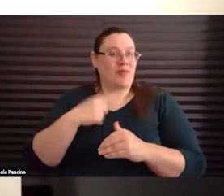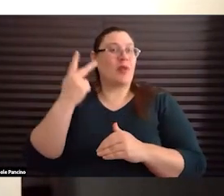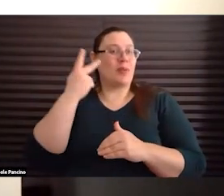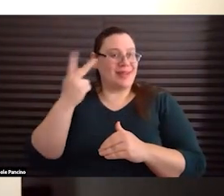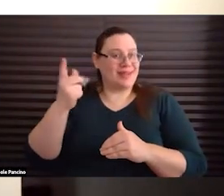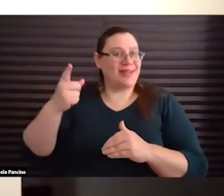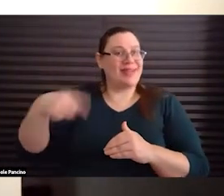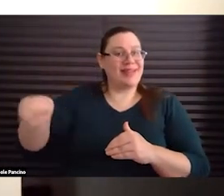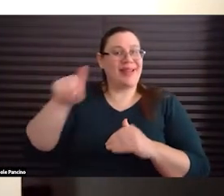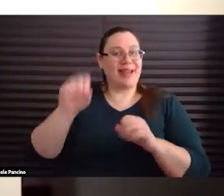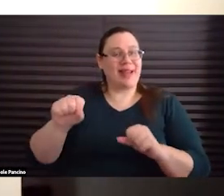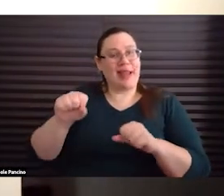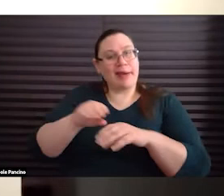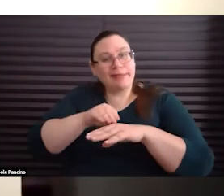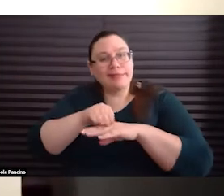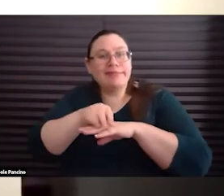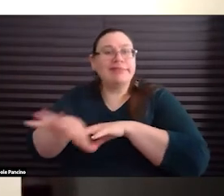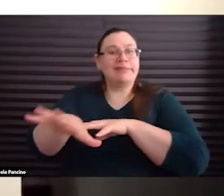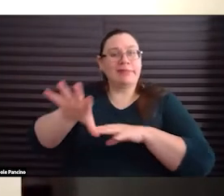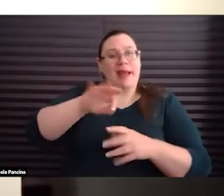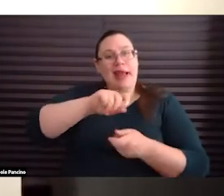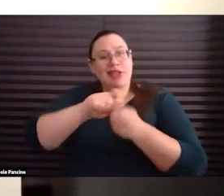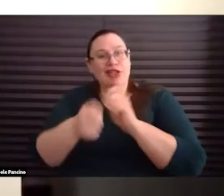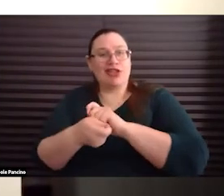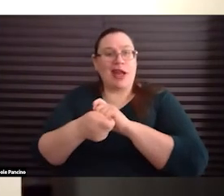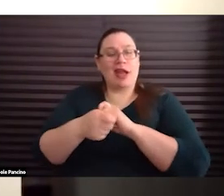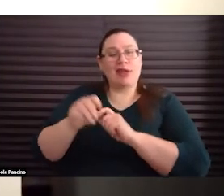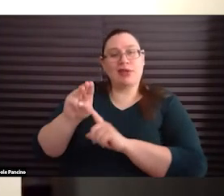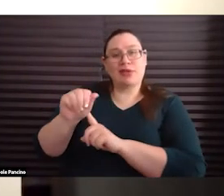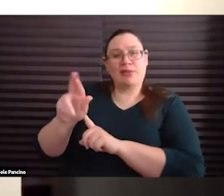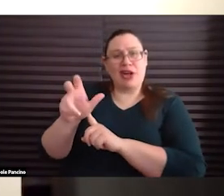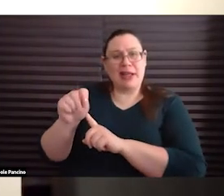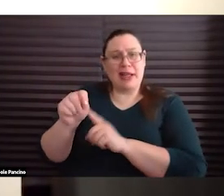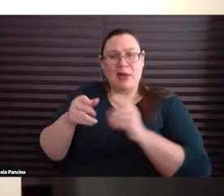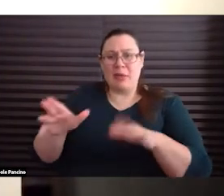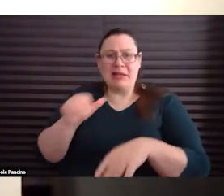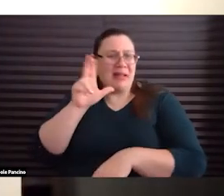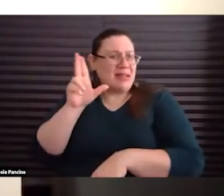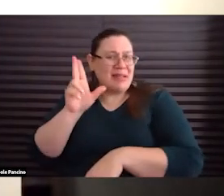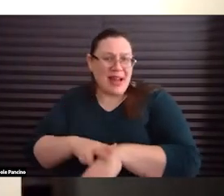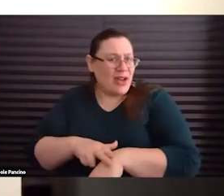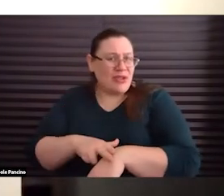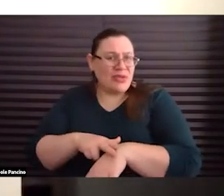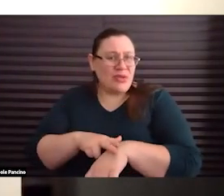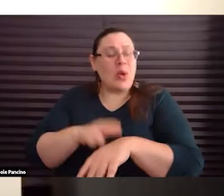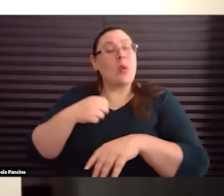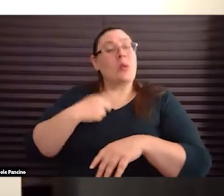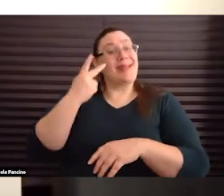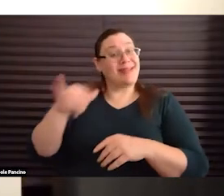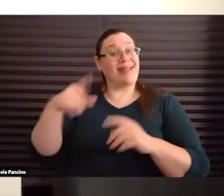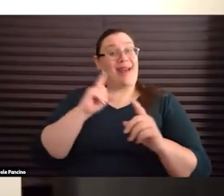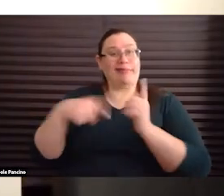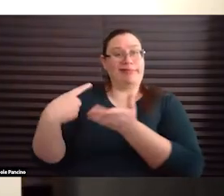exert influence and change the market in unnatural ways. We're seeing this discussion with the